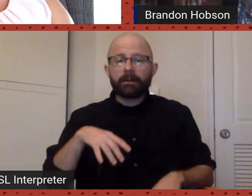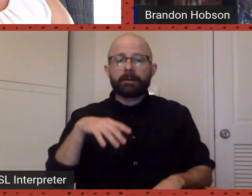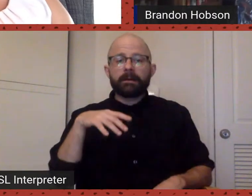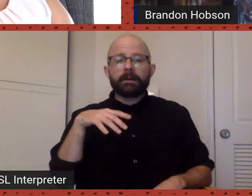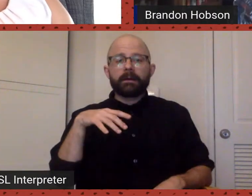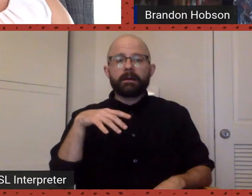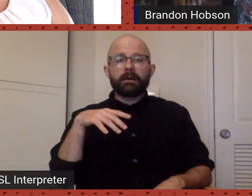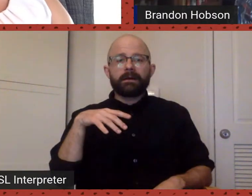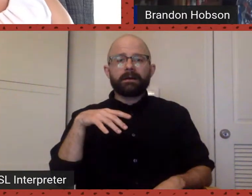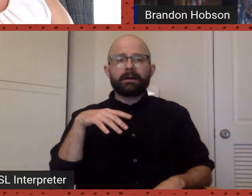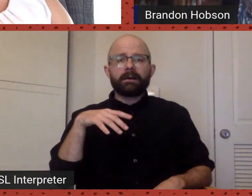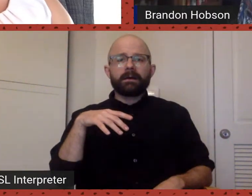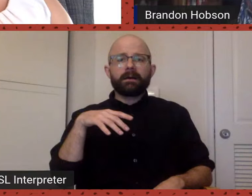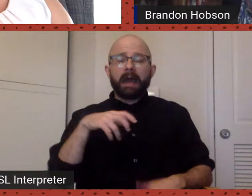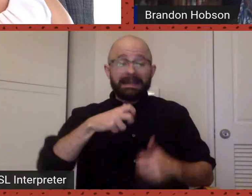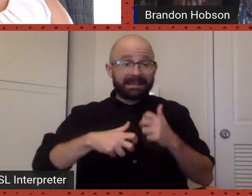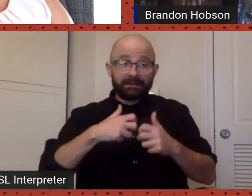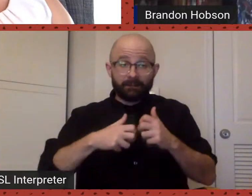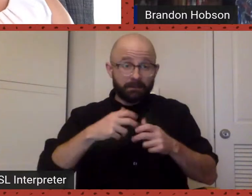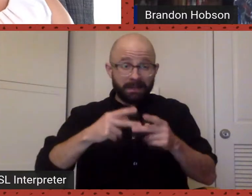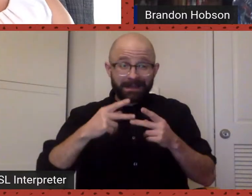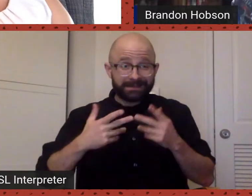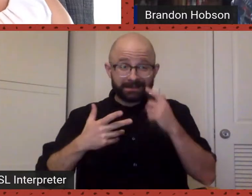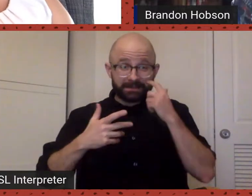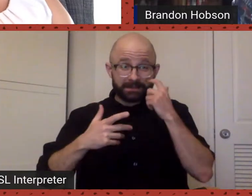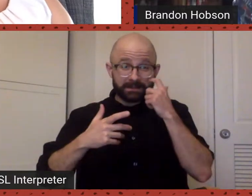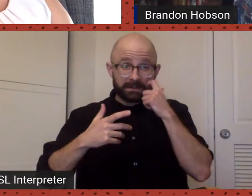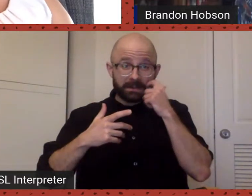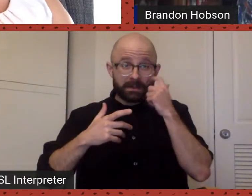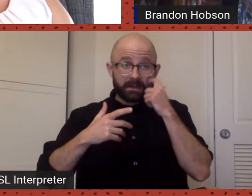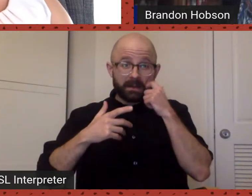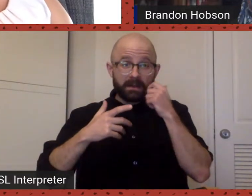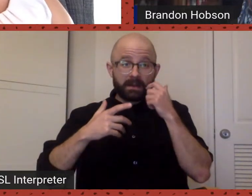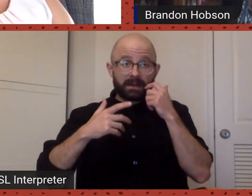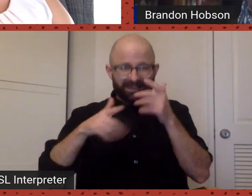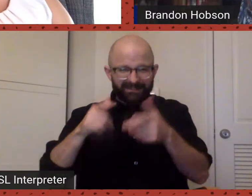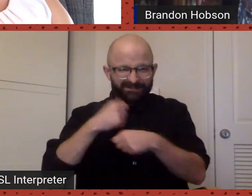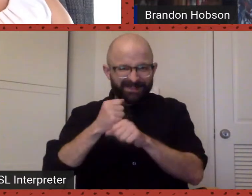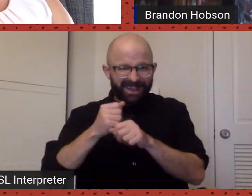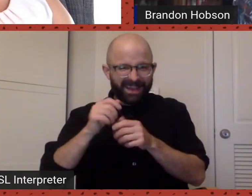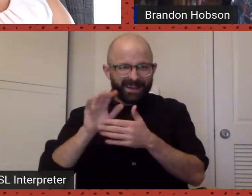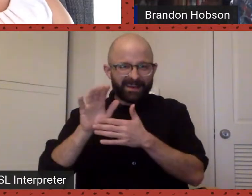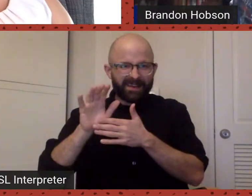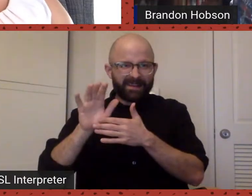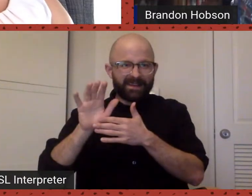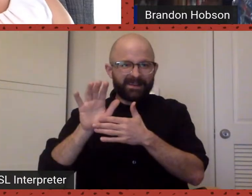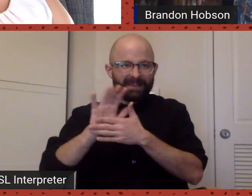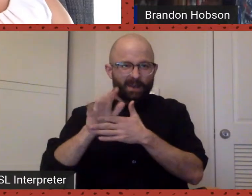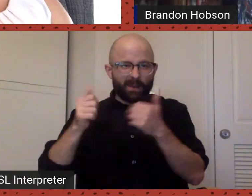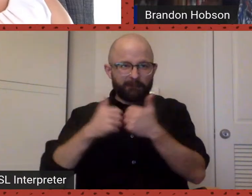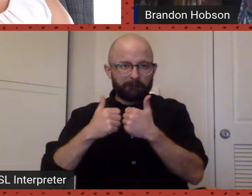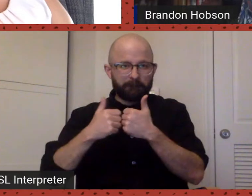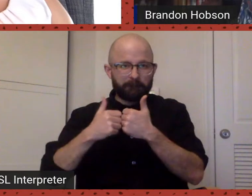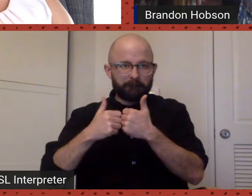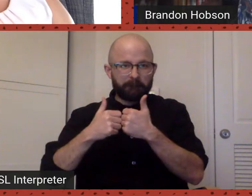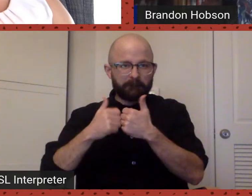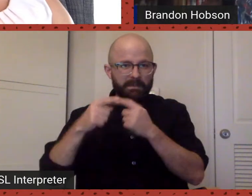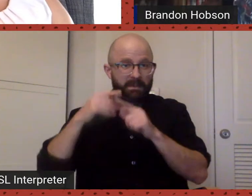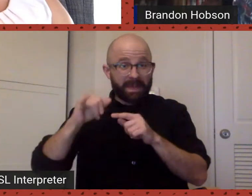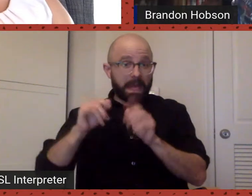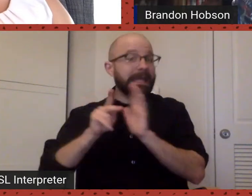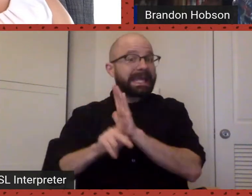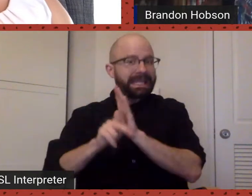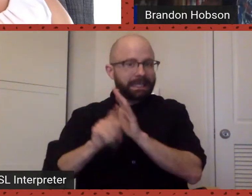it's such a difficult place that they've made a video game out of it, right? and they've made a killing video game, right?